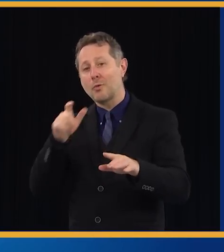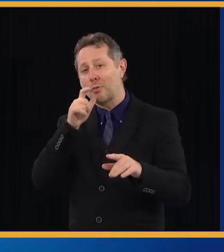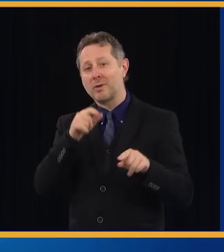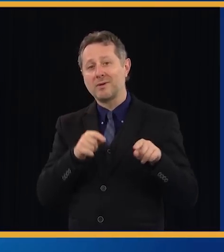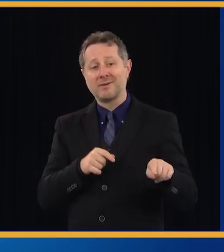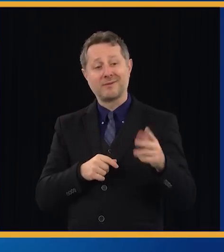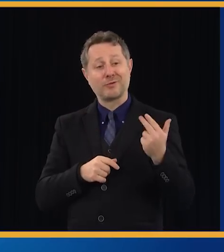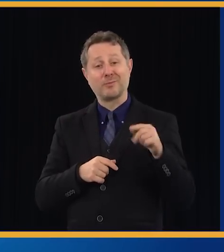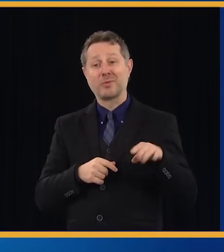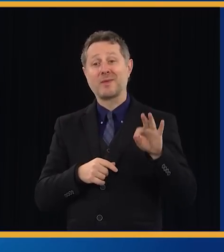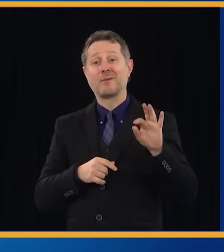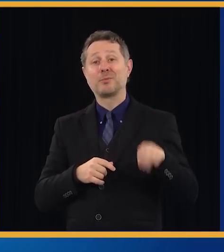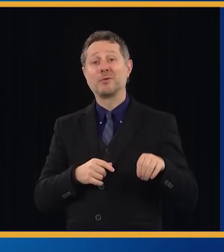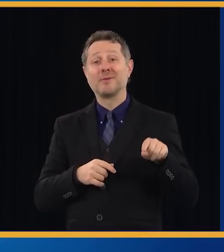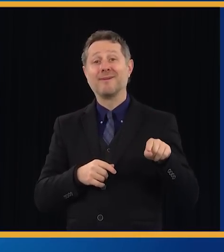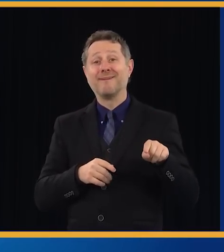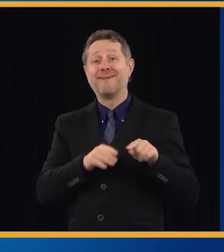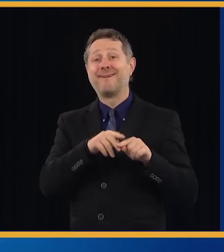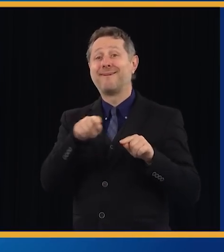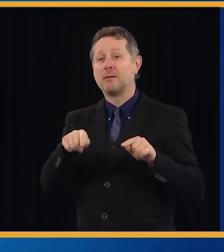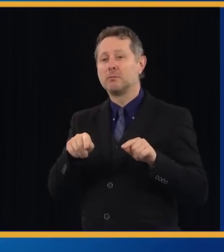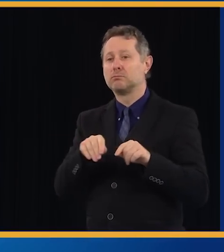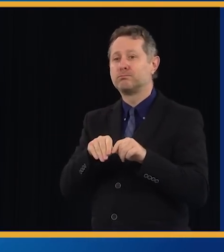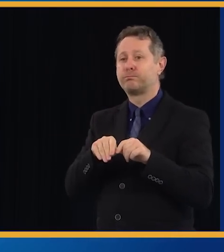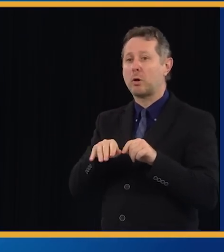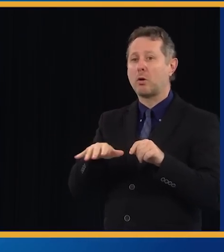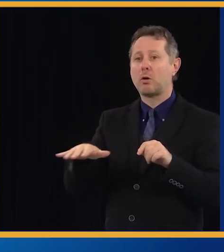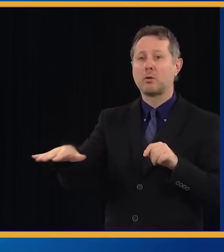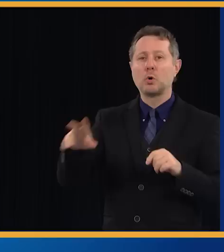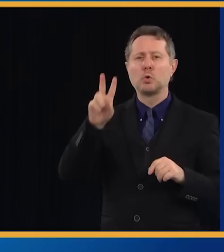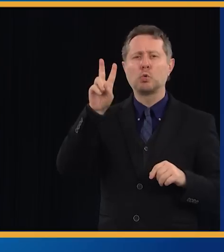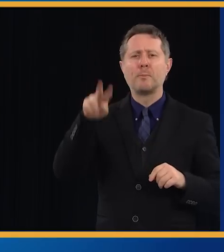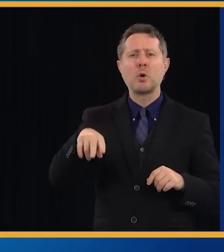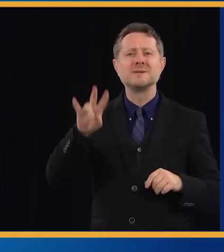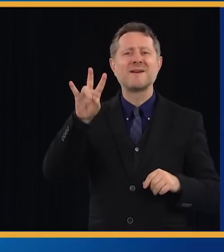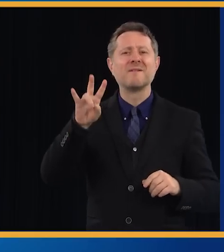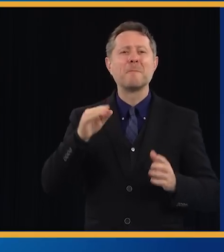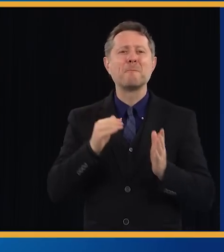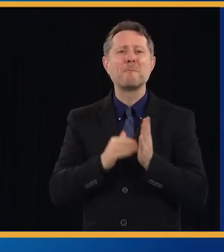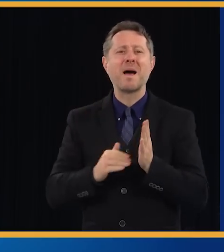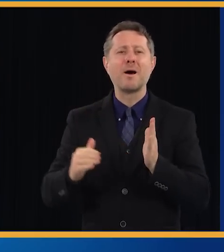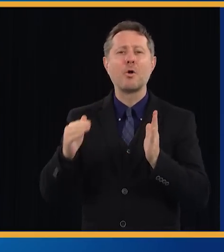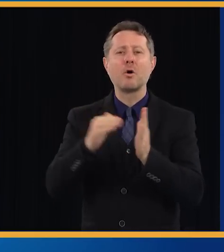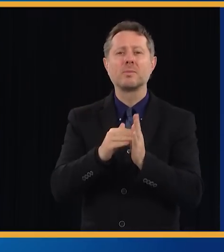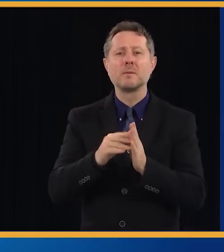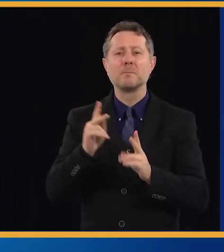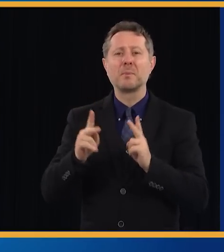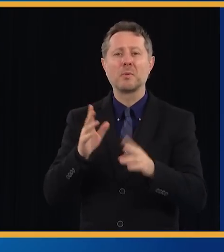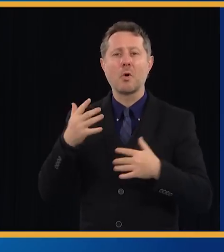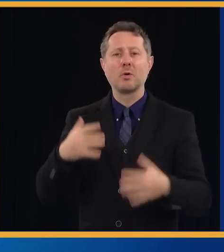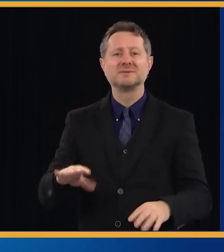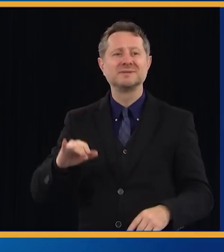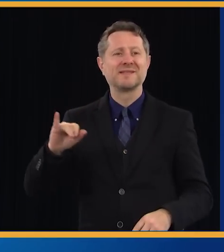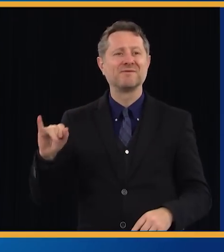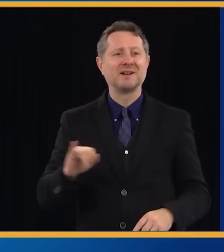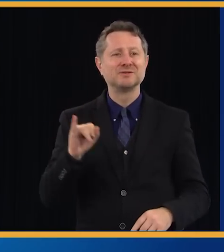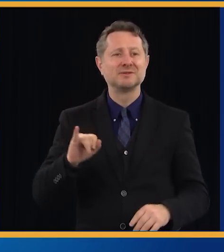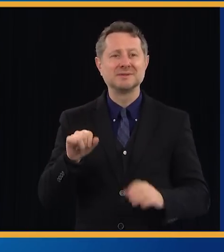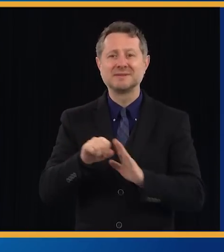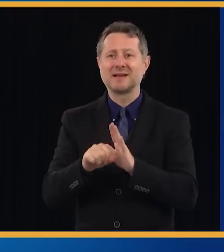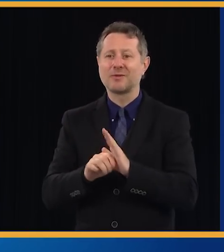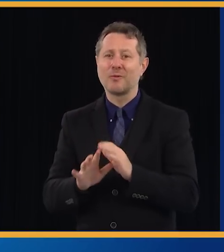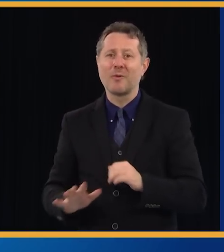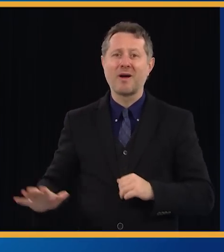13% of the population is about 2.7 million people who have been infected. If you look at what